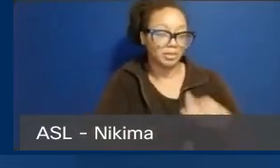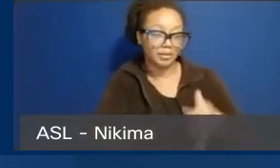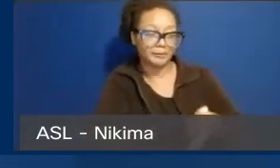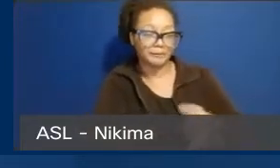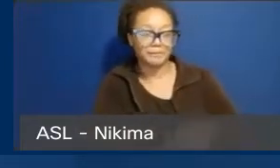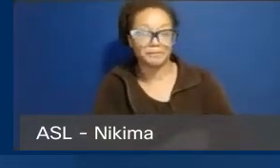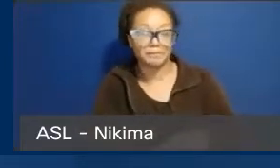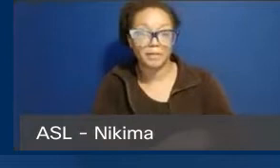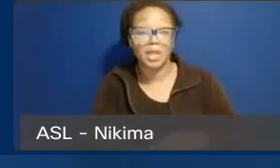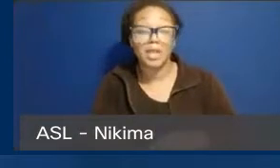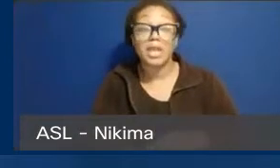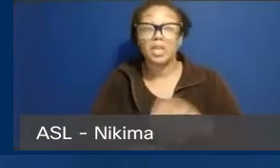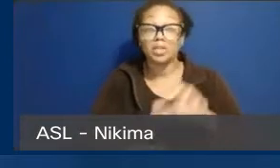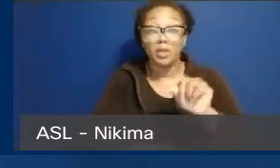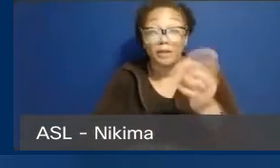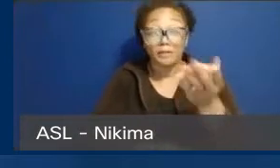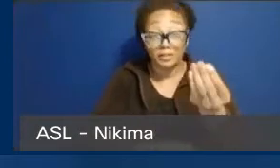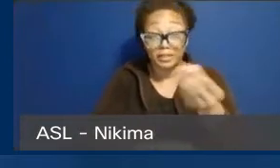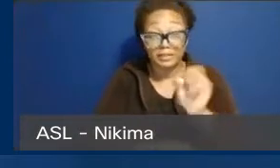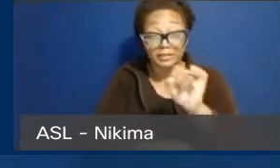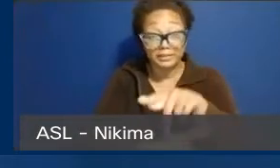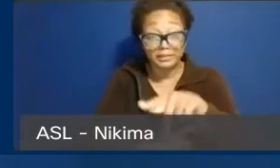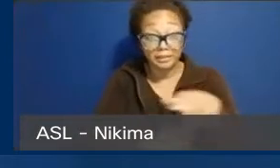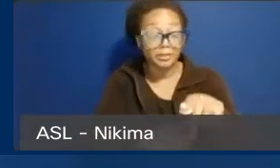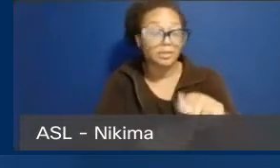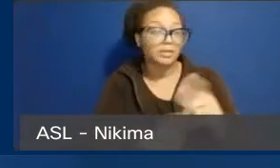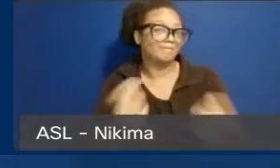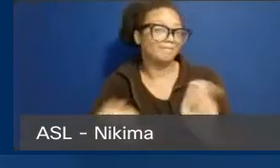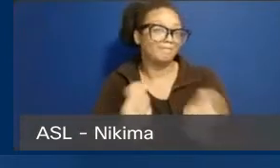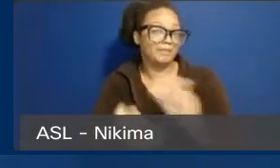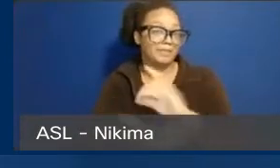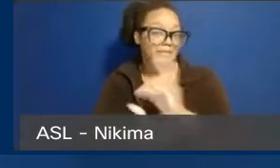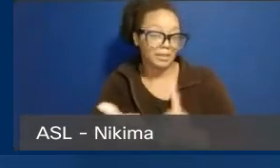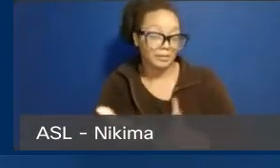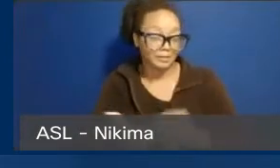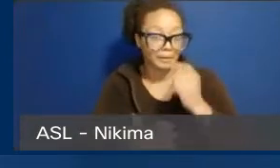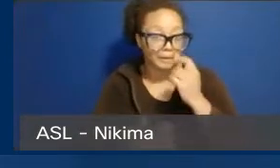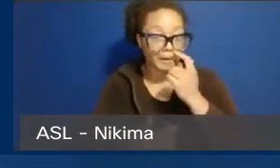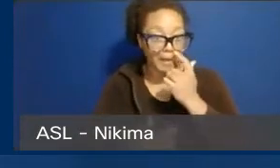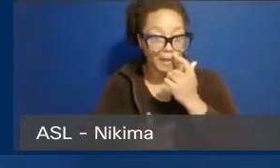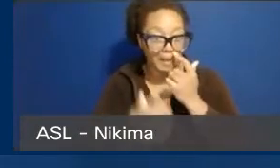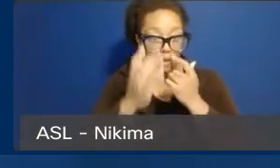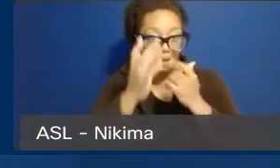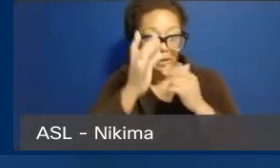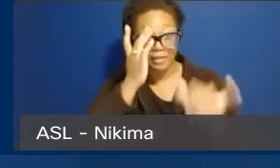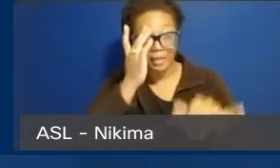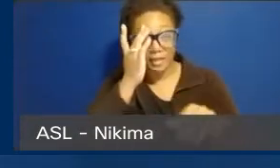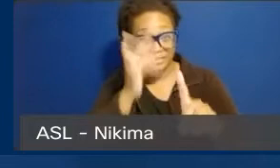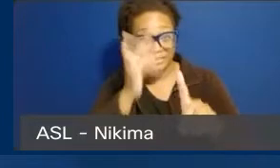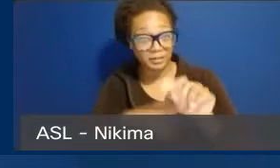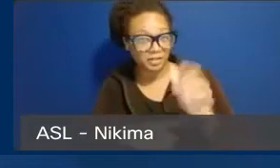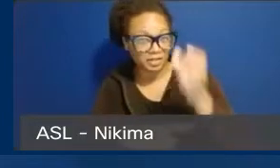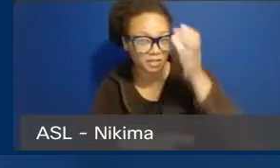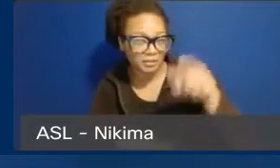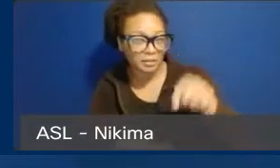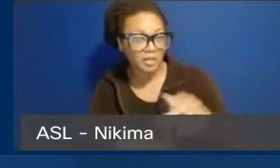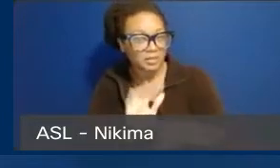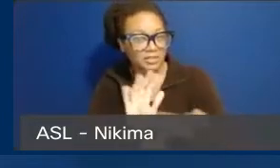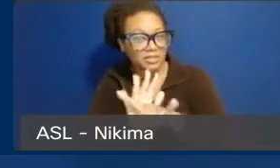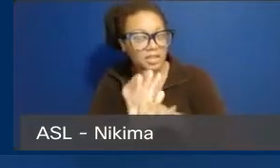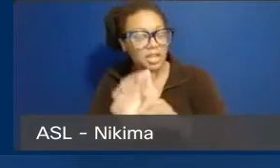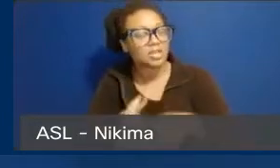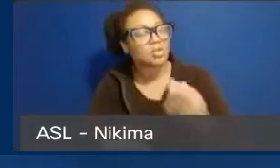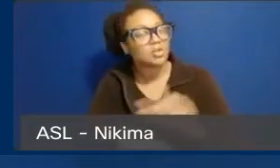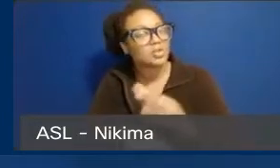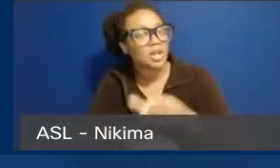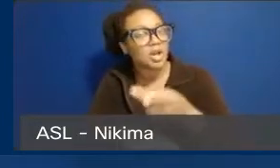was redesigned, and the disability data that was collected started using the 6 disability questions from